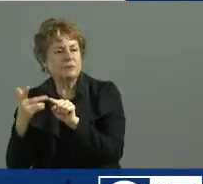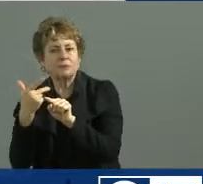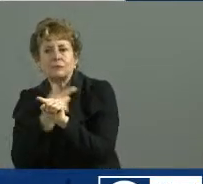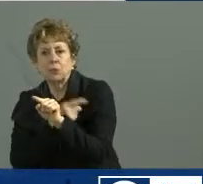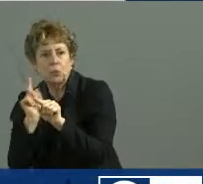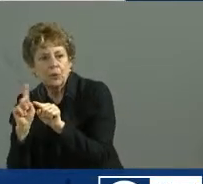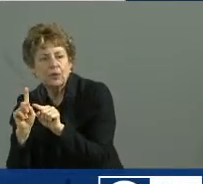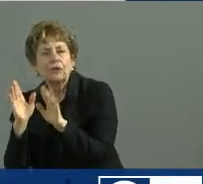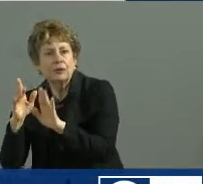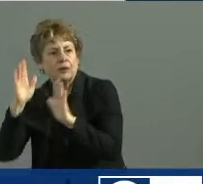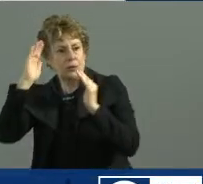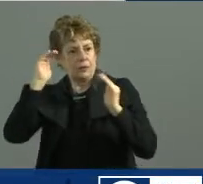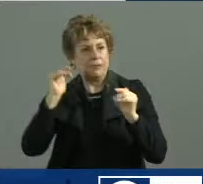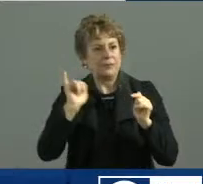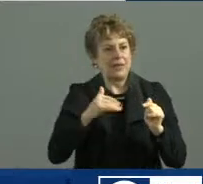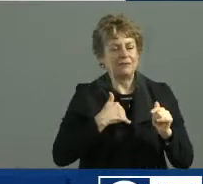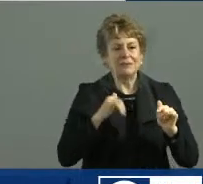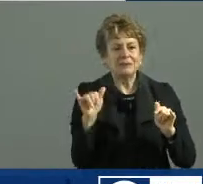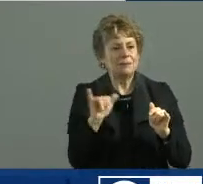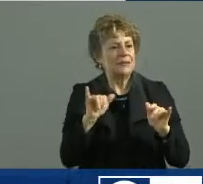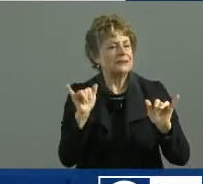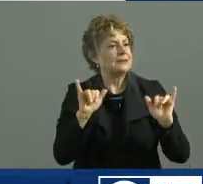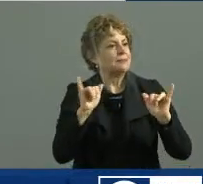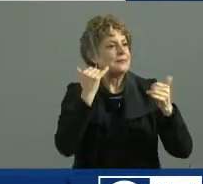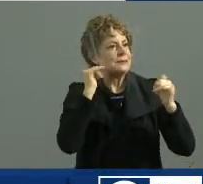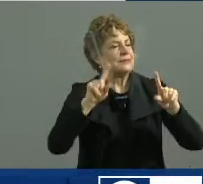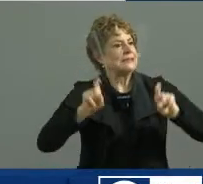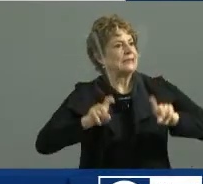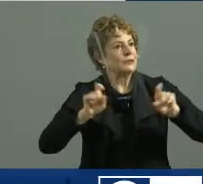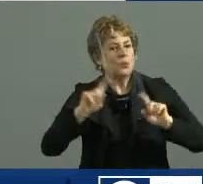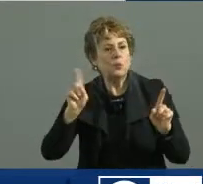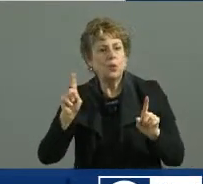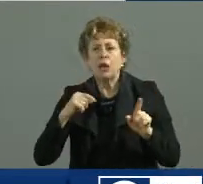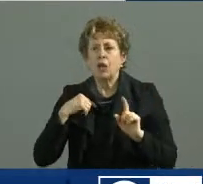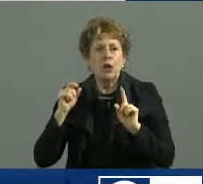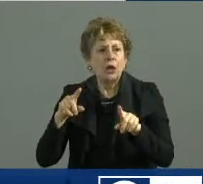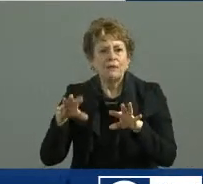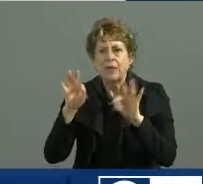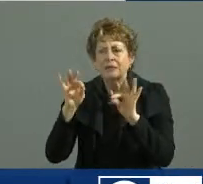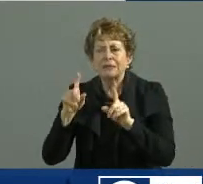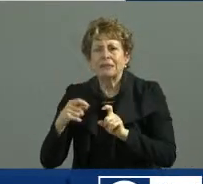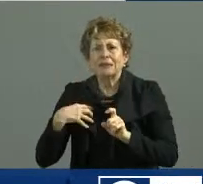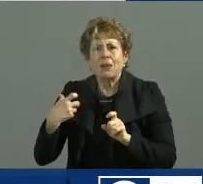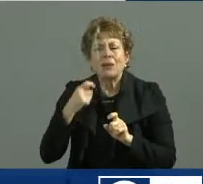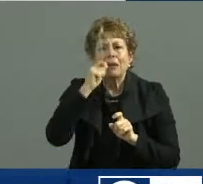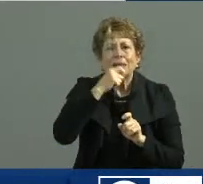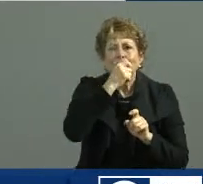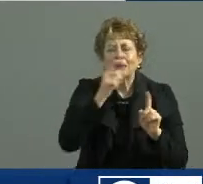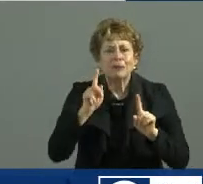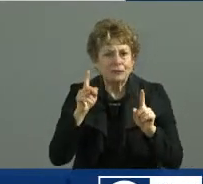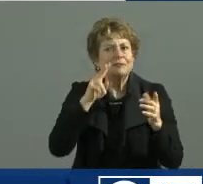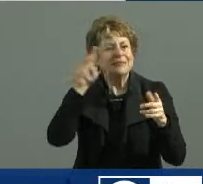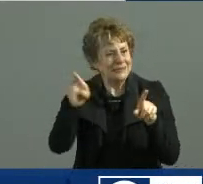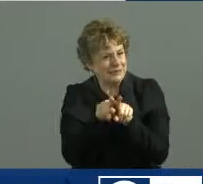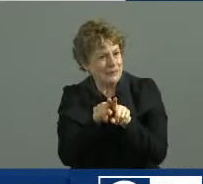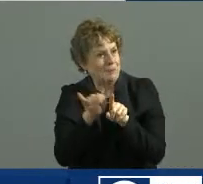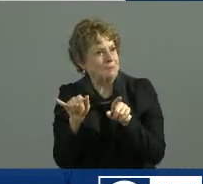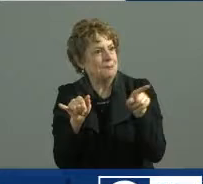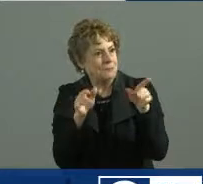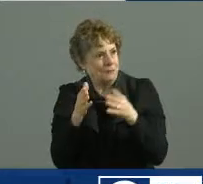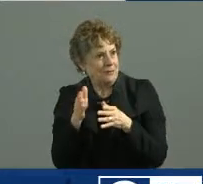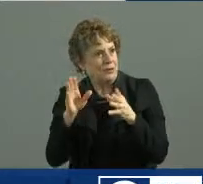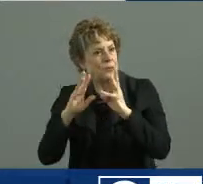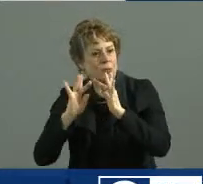very similar to our finding testing website, so that it will be mapped based and you will be able to find that